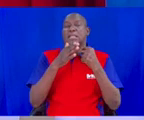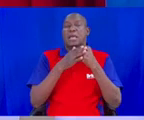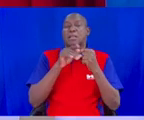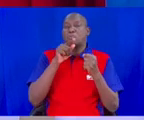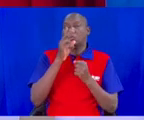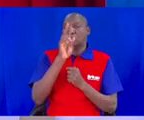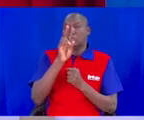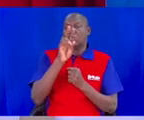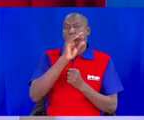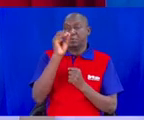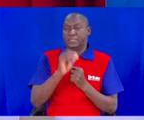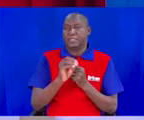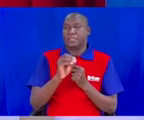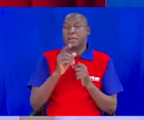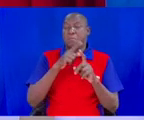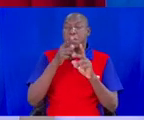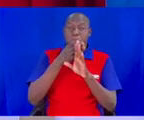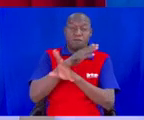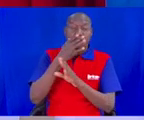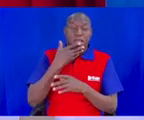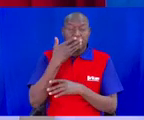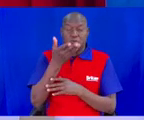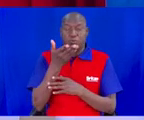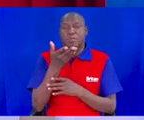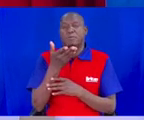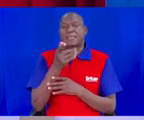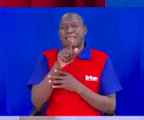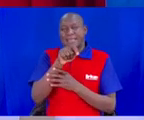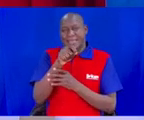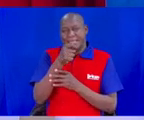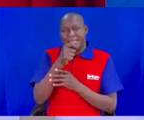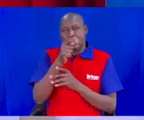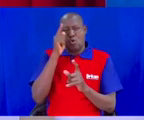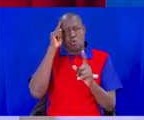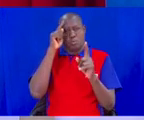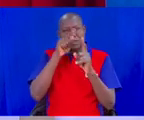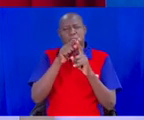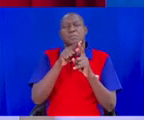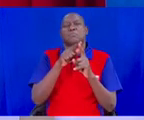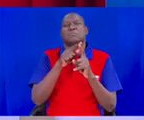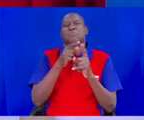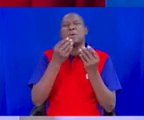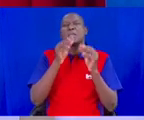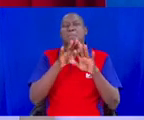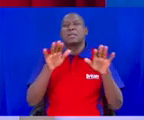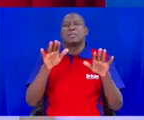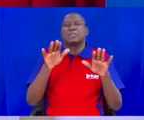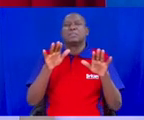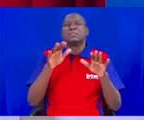9.2%. But before I respond, the key objective for our money market fund is